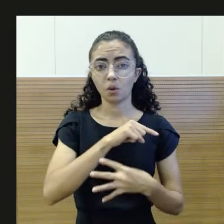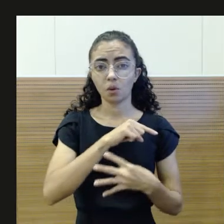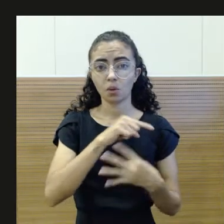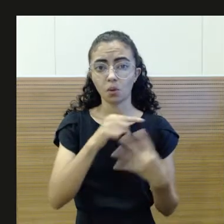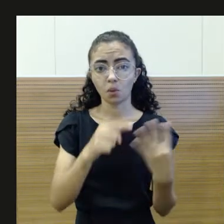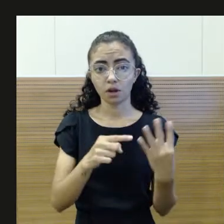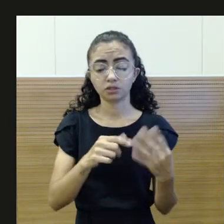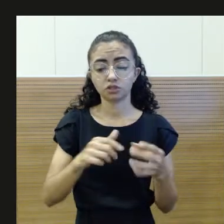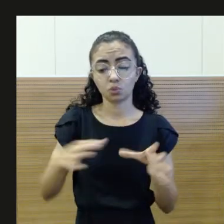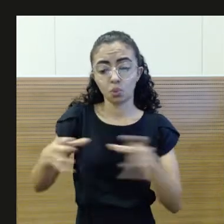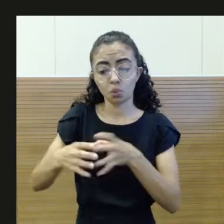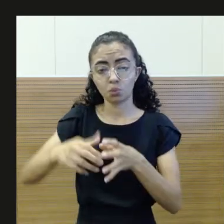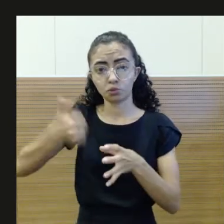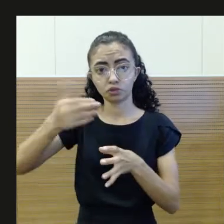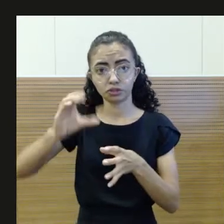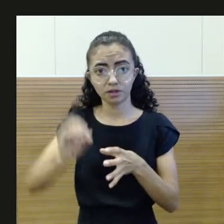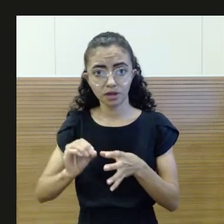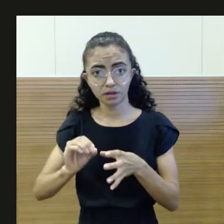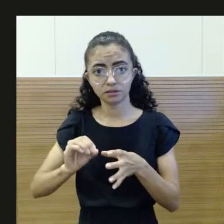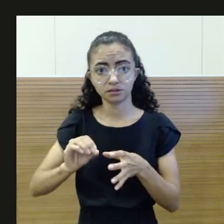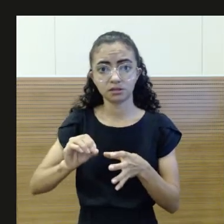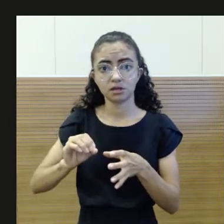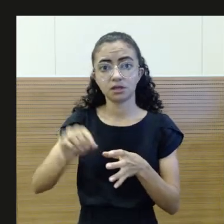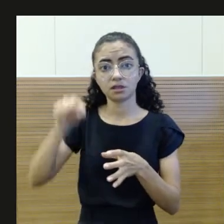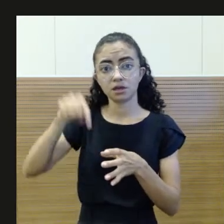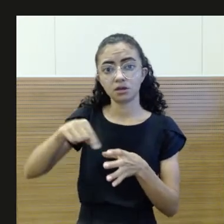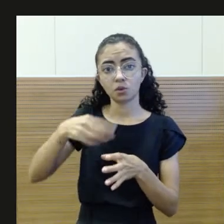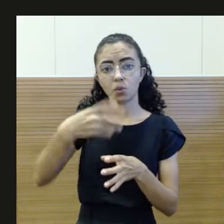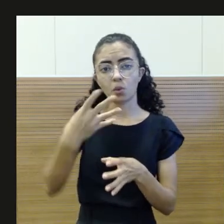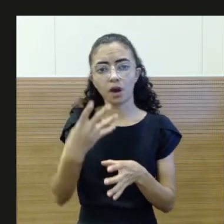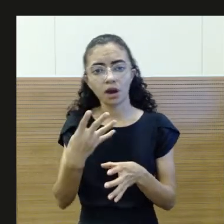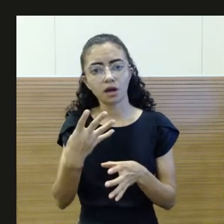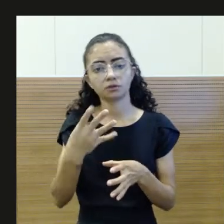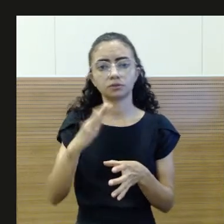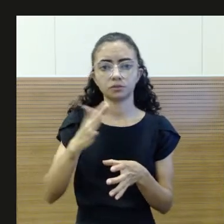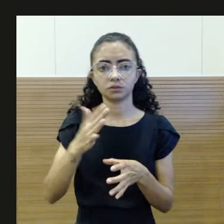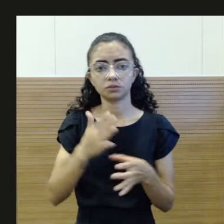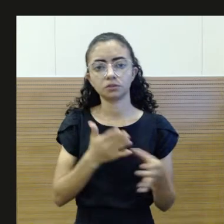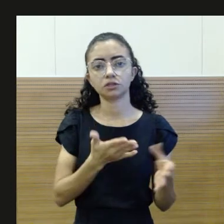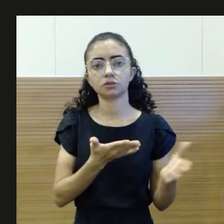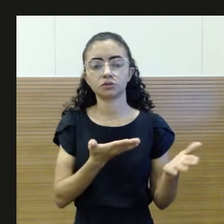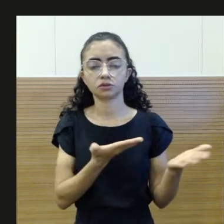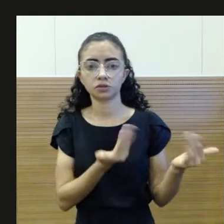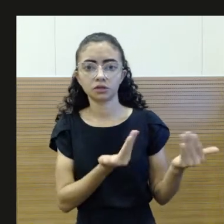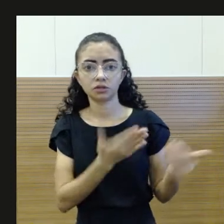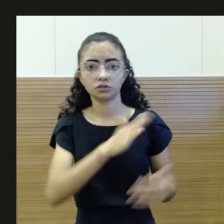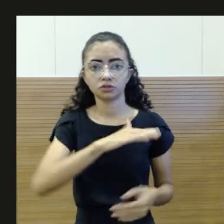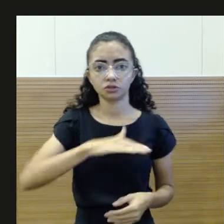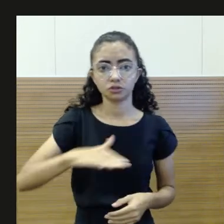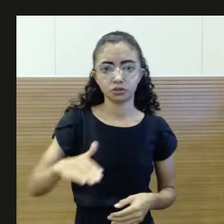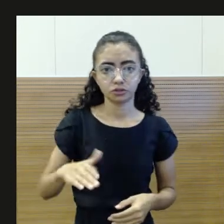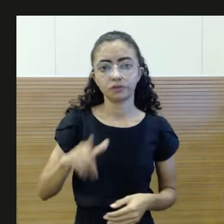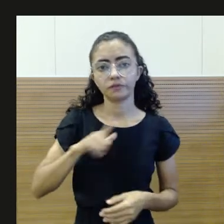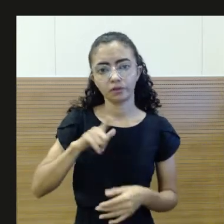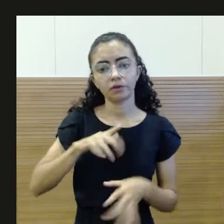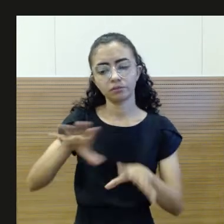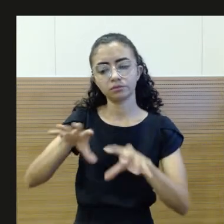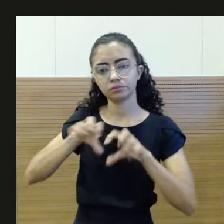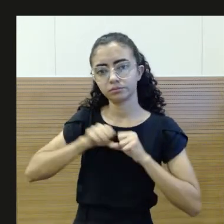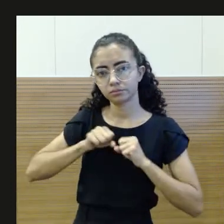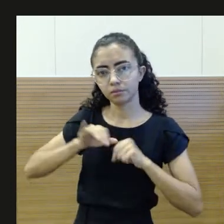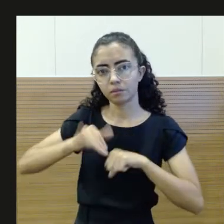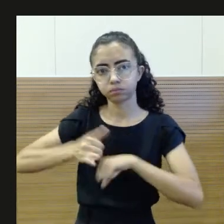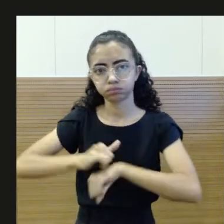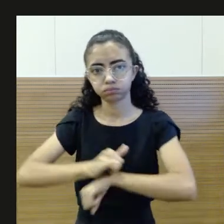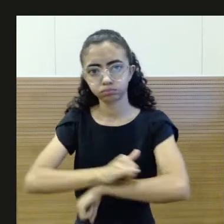they have moderate and low rates, in some places as well with